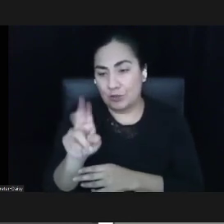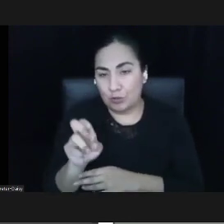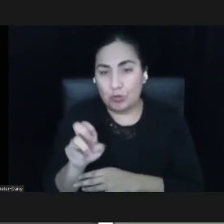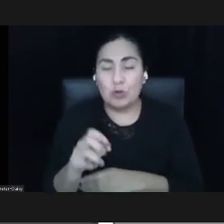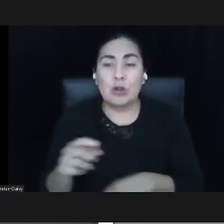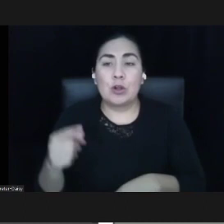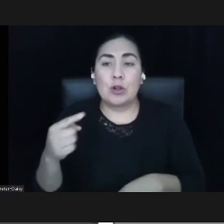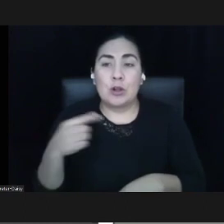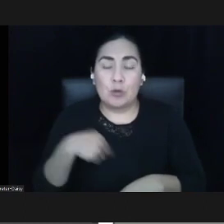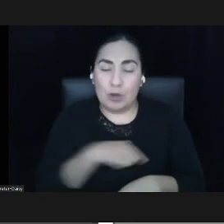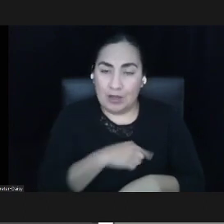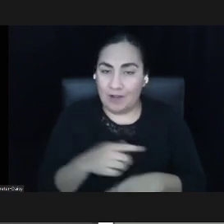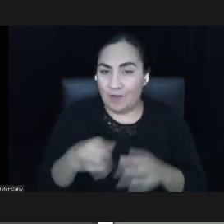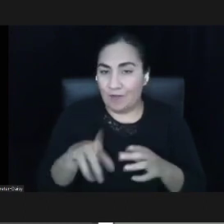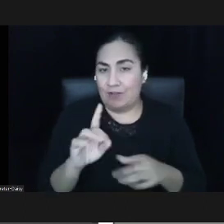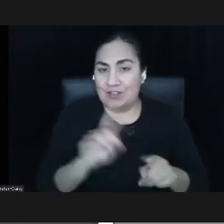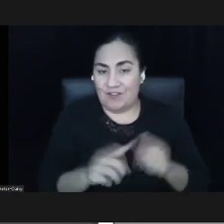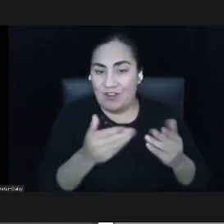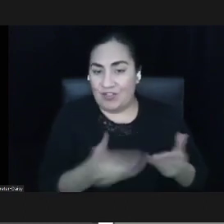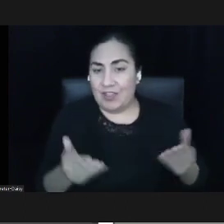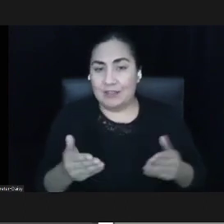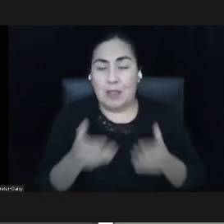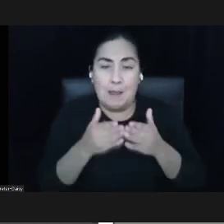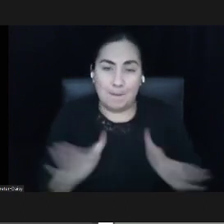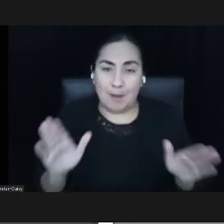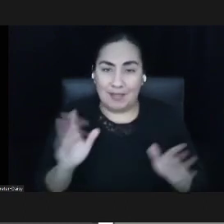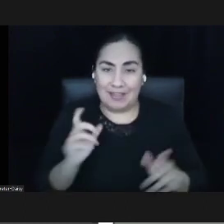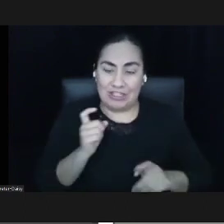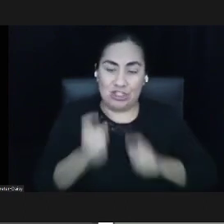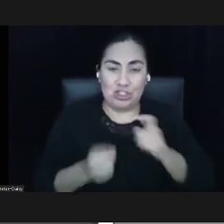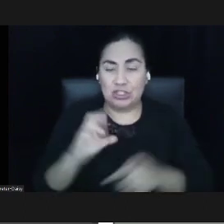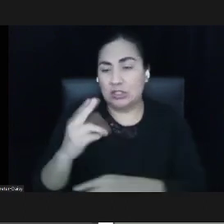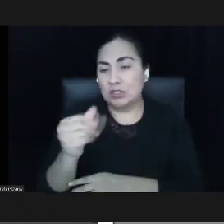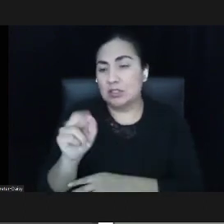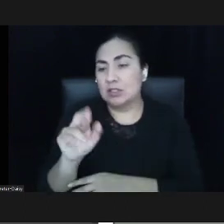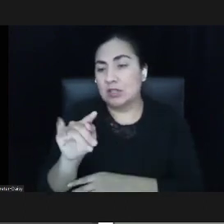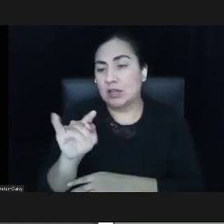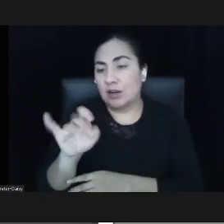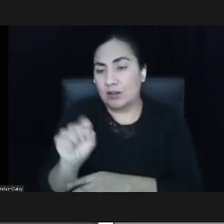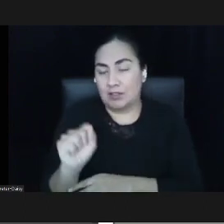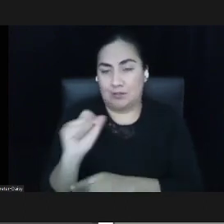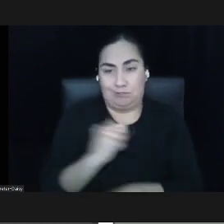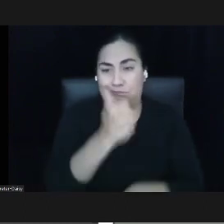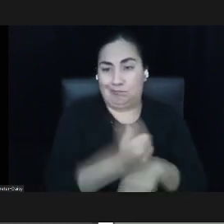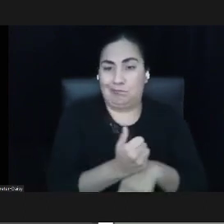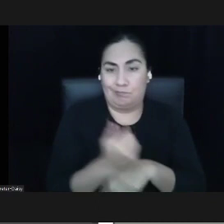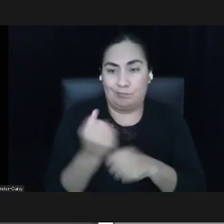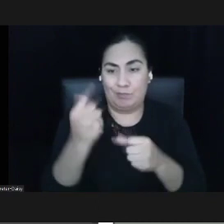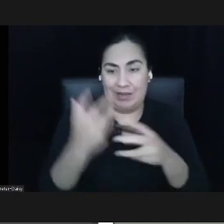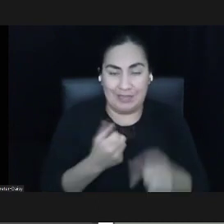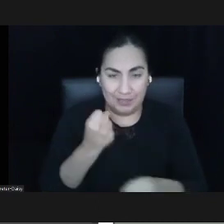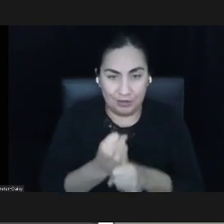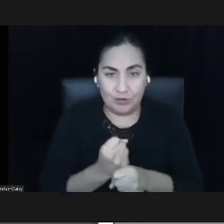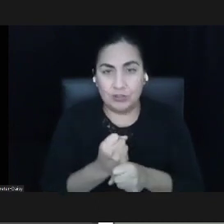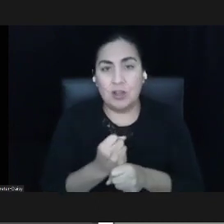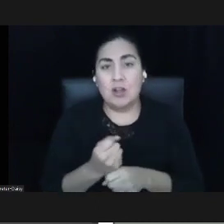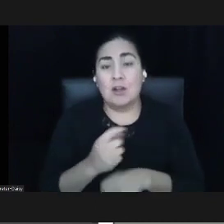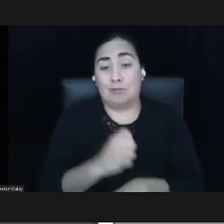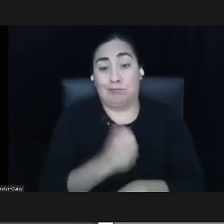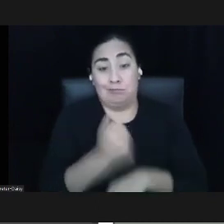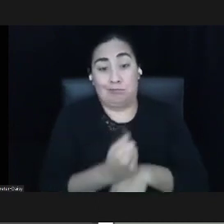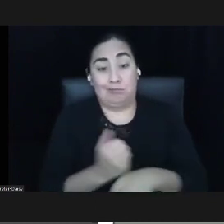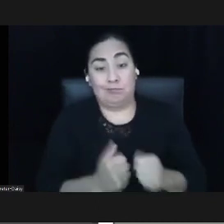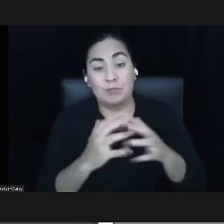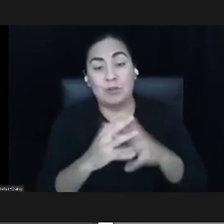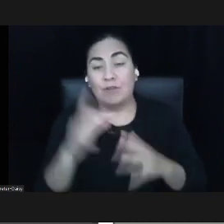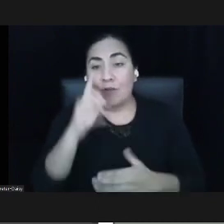foundations had been in existence for decades and had operated for the public good. This act formally started the era in which tax policy